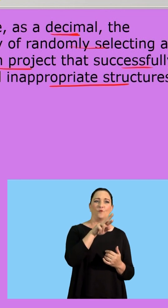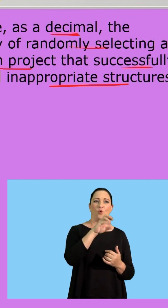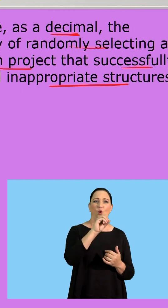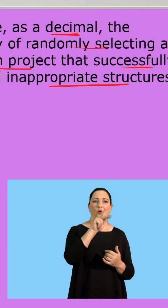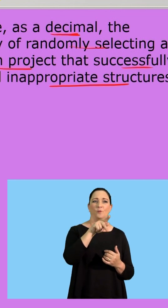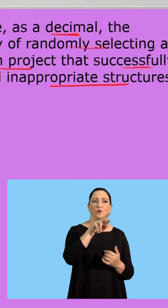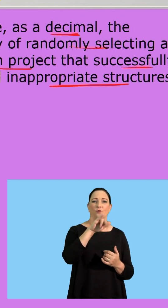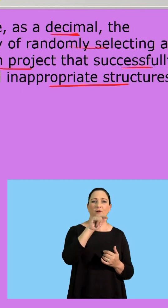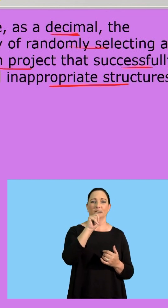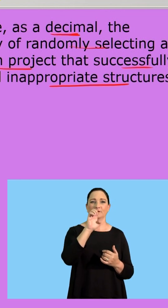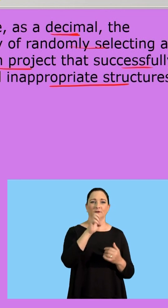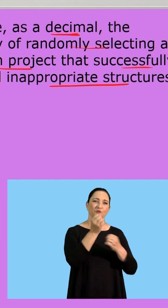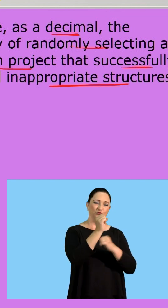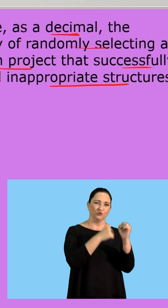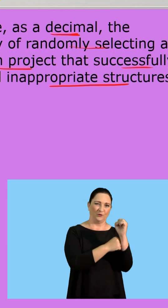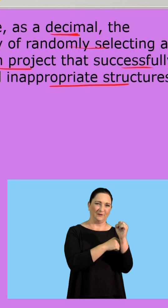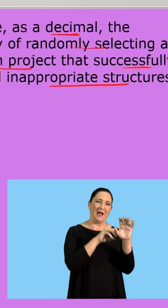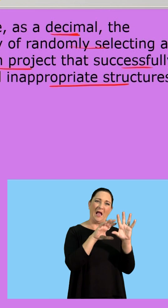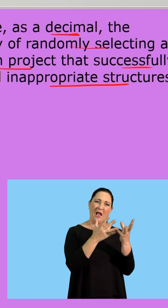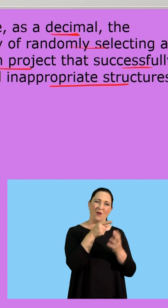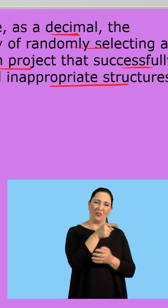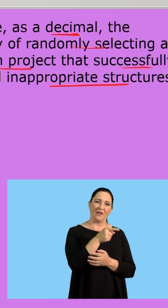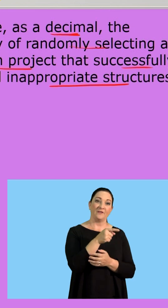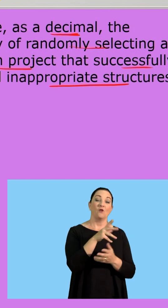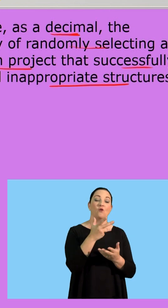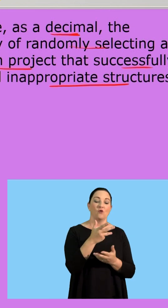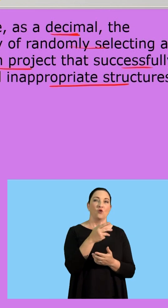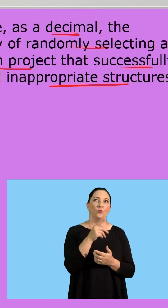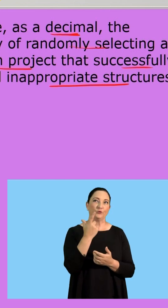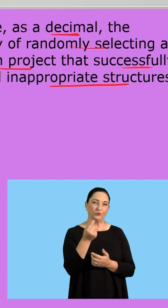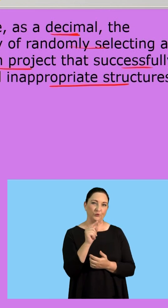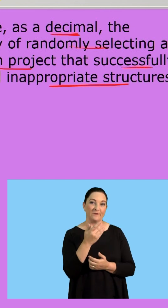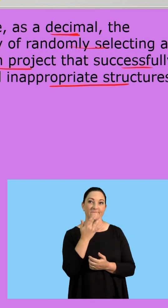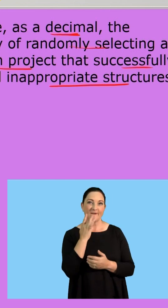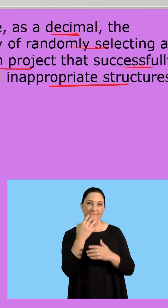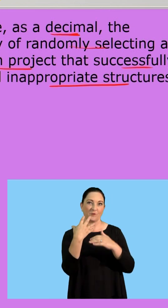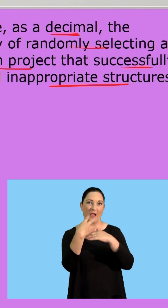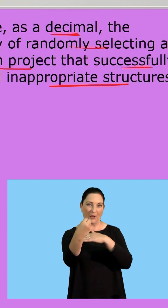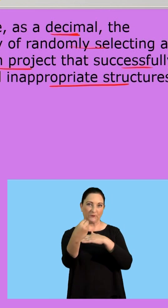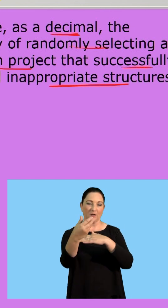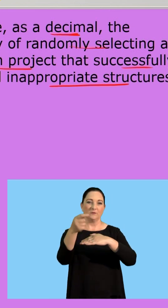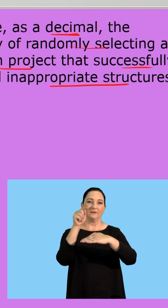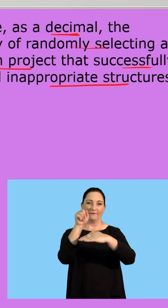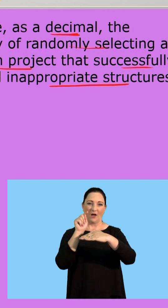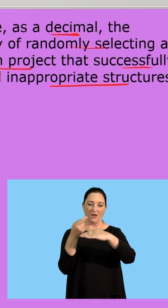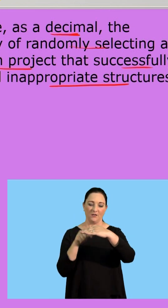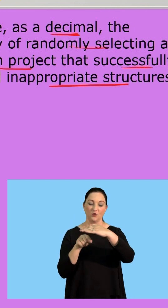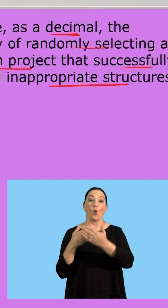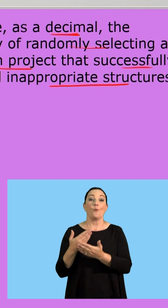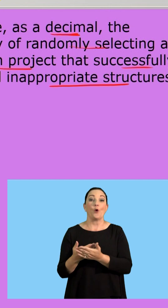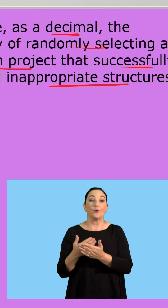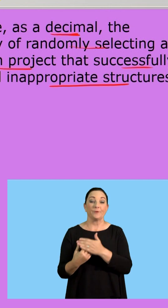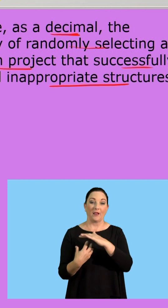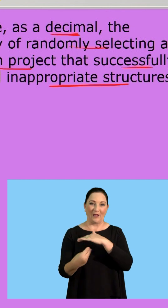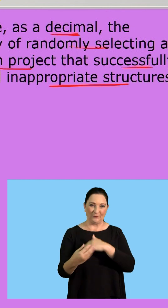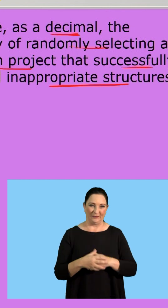structures, right? So remember, how do I determine probability? We get your number of favorable outcomes divided by your